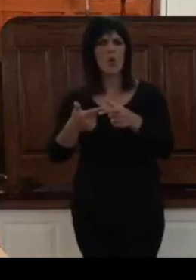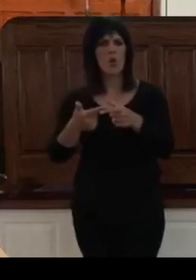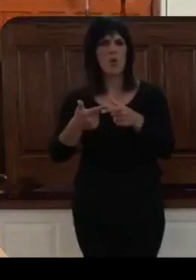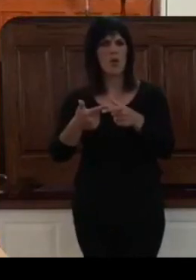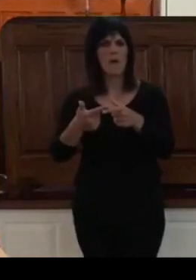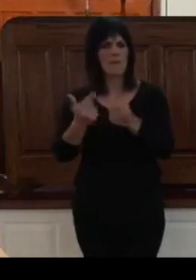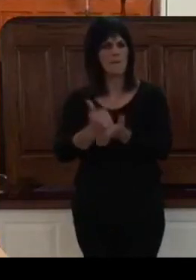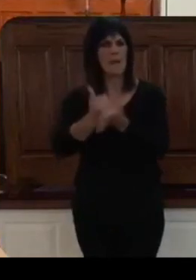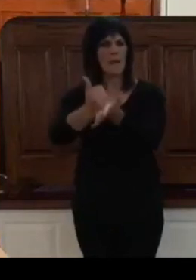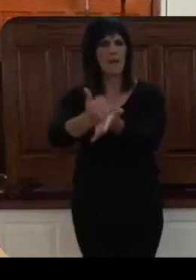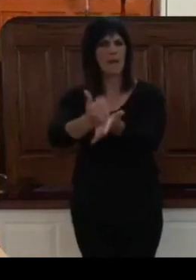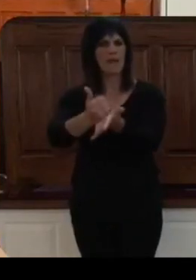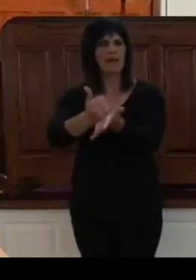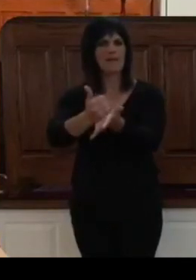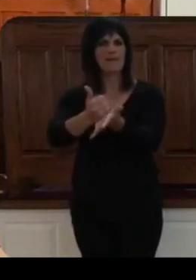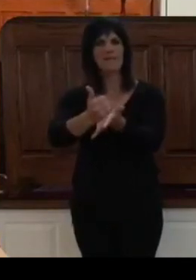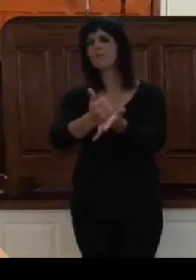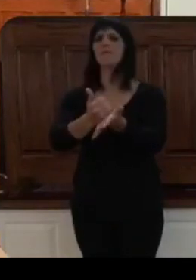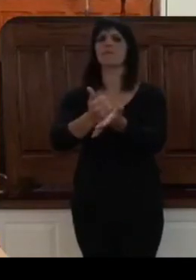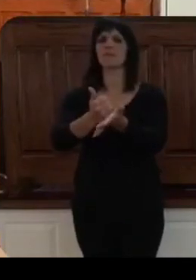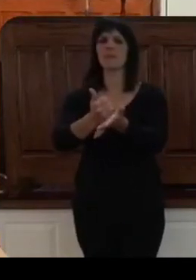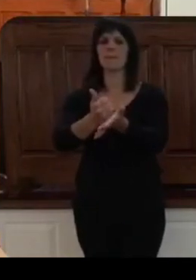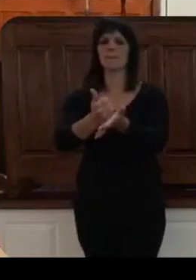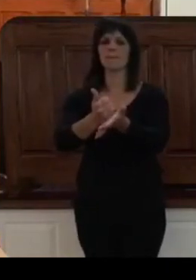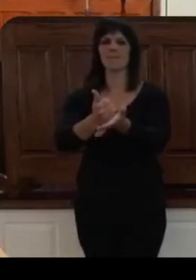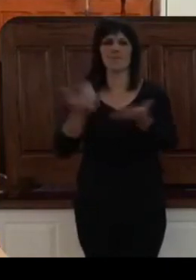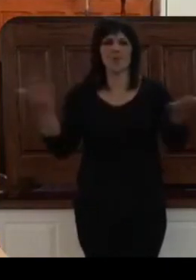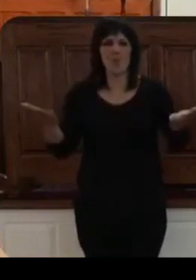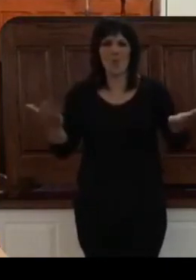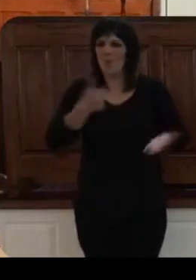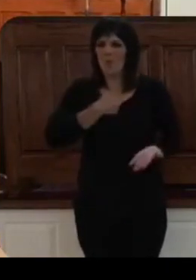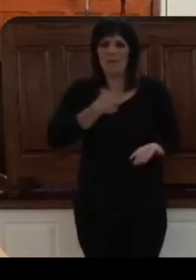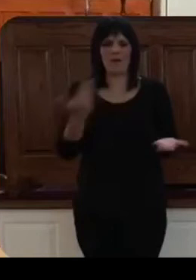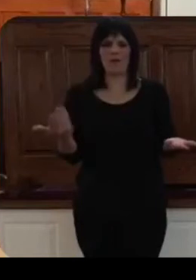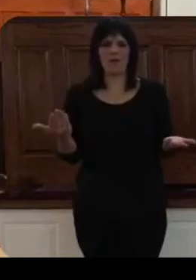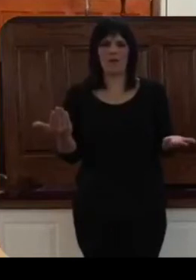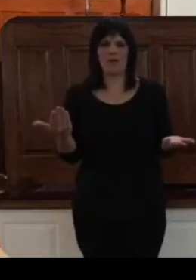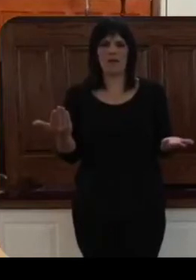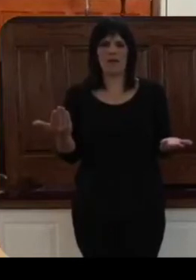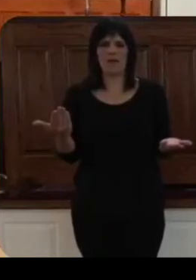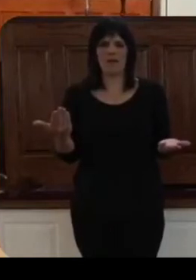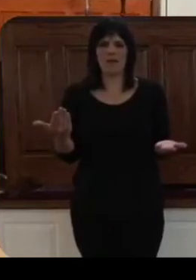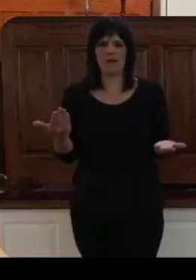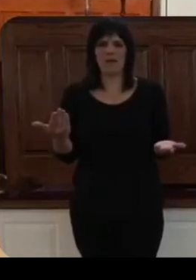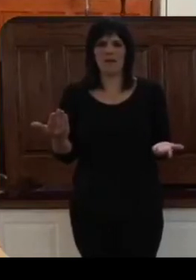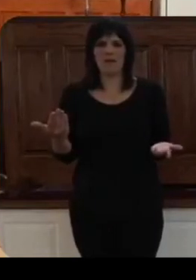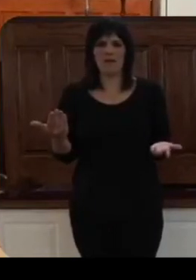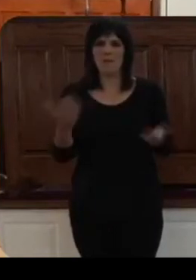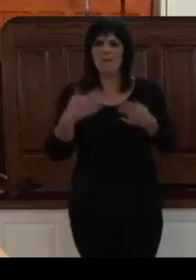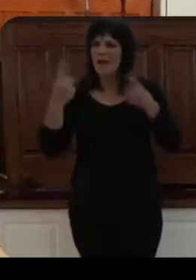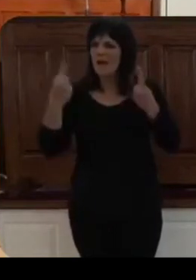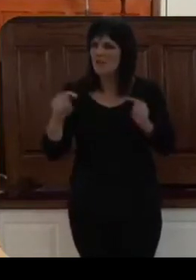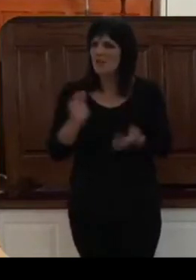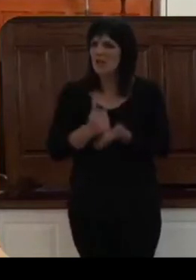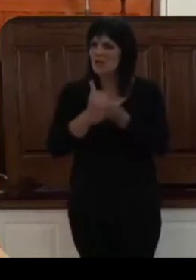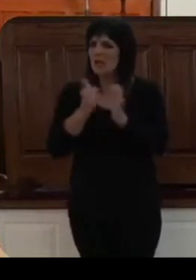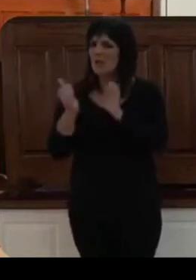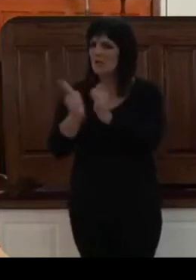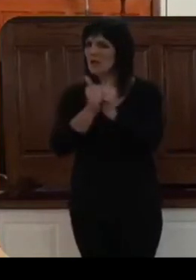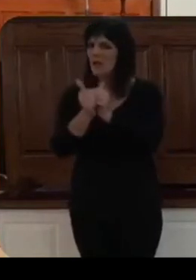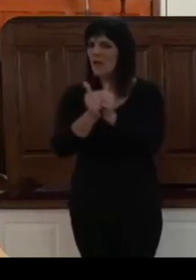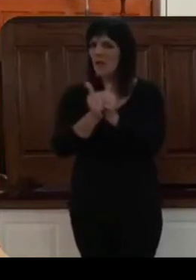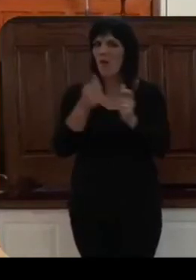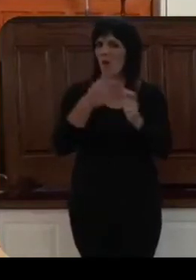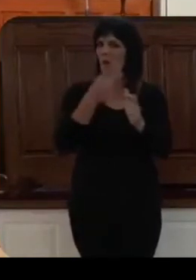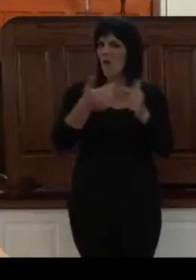in a minute. What am I doing? What part am I playing? Am I pushing towards us being together or being apart?